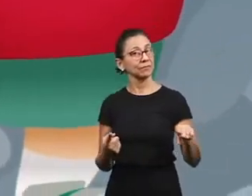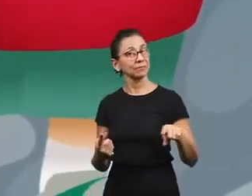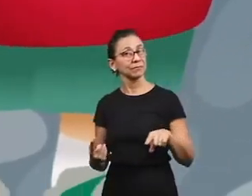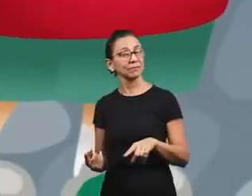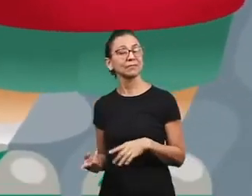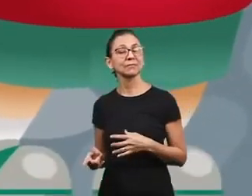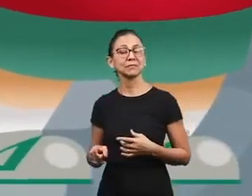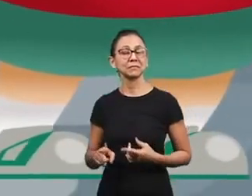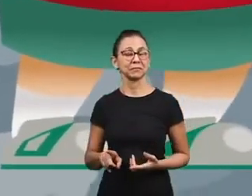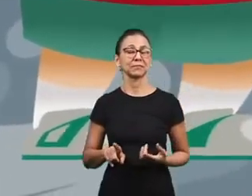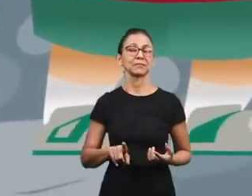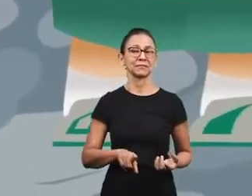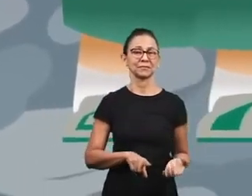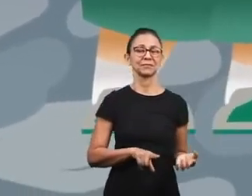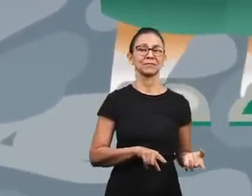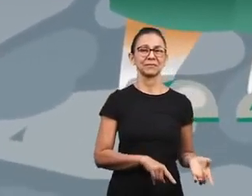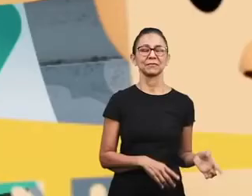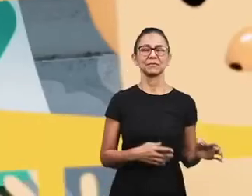I